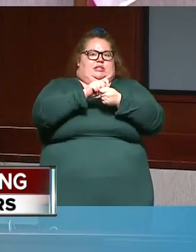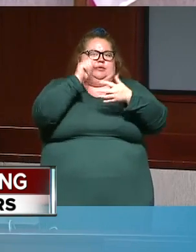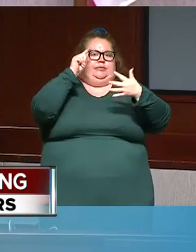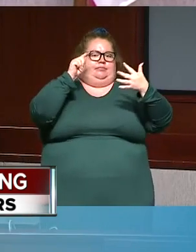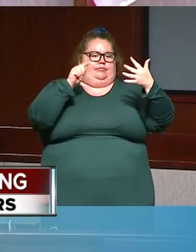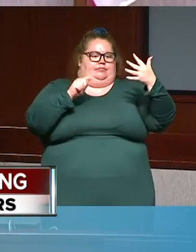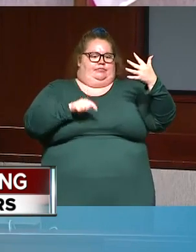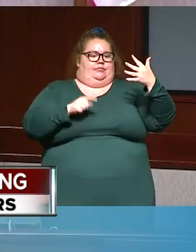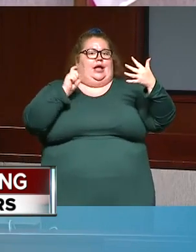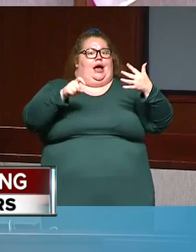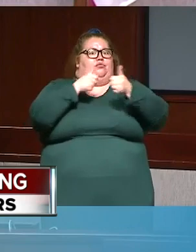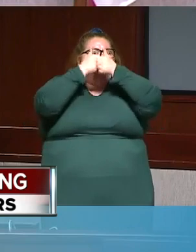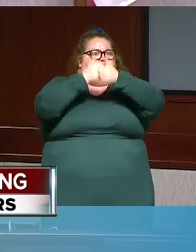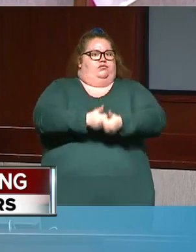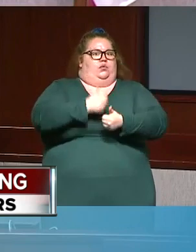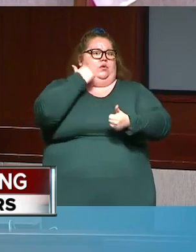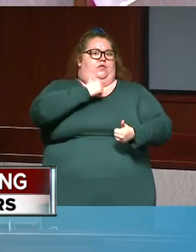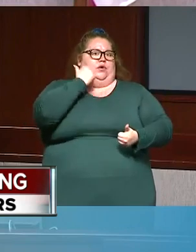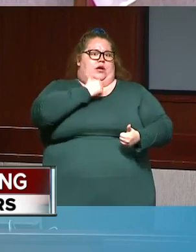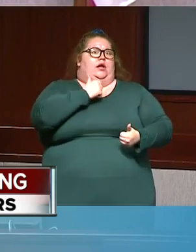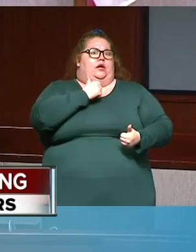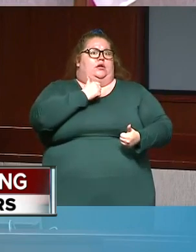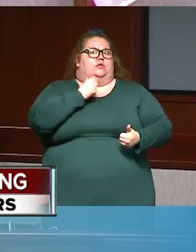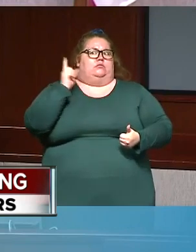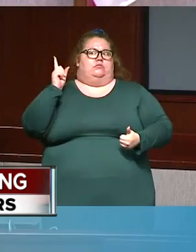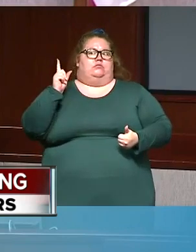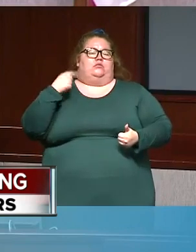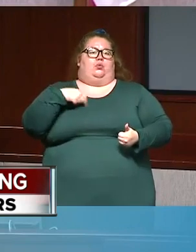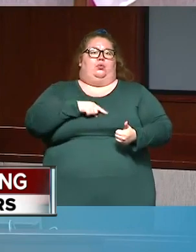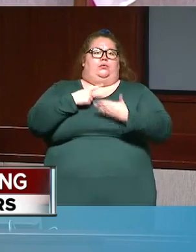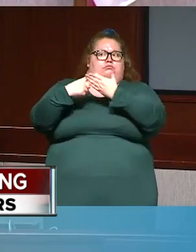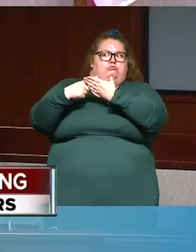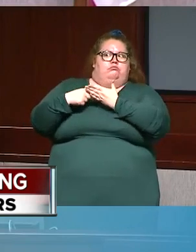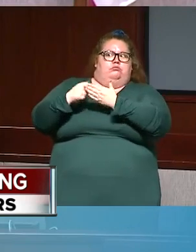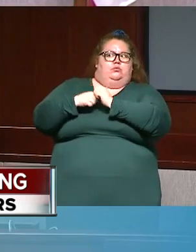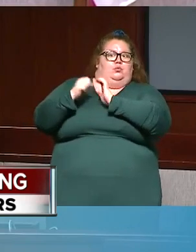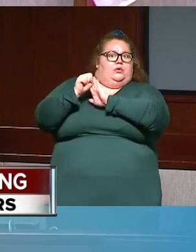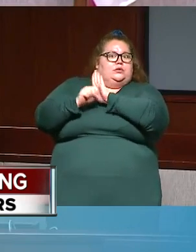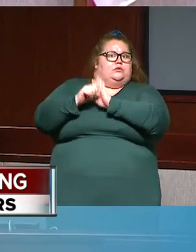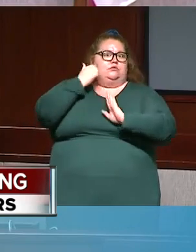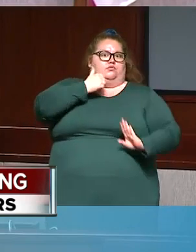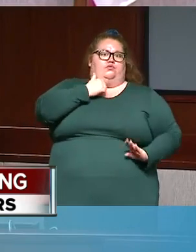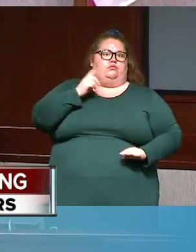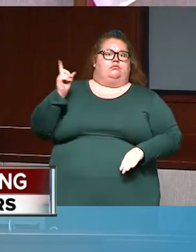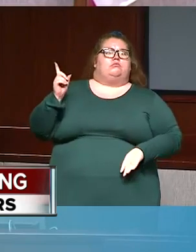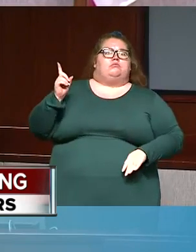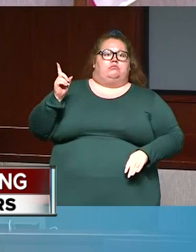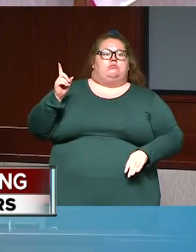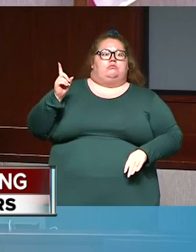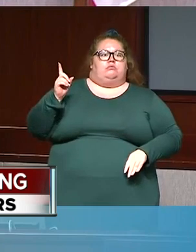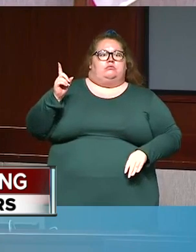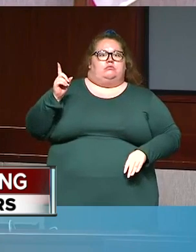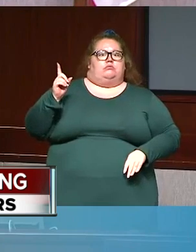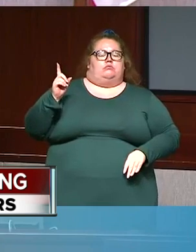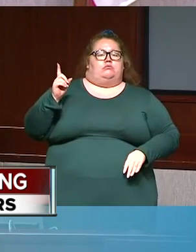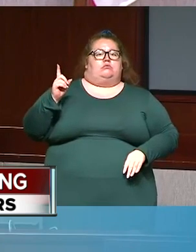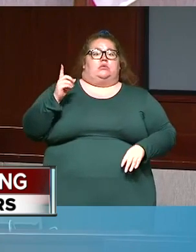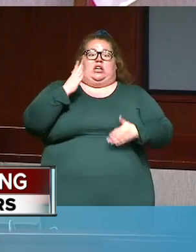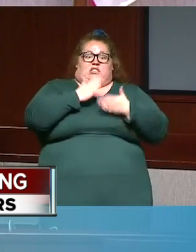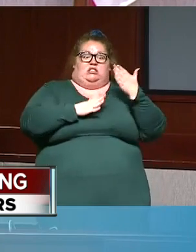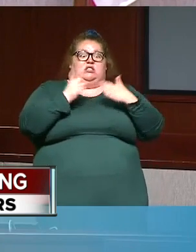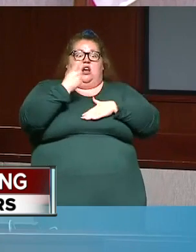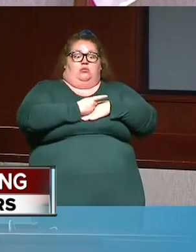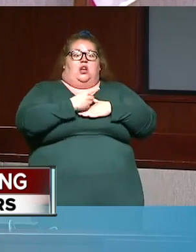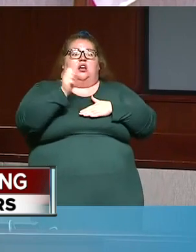them. We do them on a daily basis. We have daily discussions with the state, and where we were out of compliance,